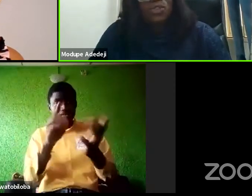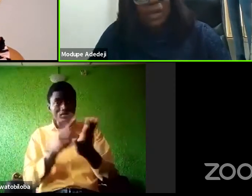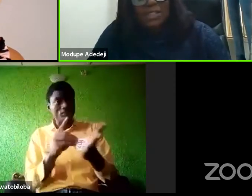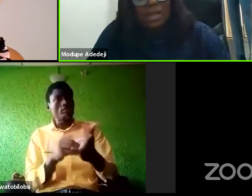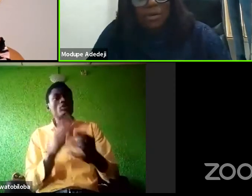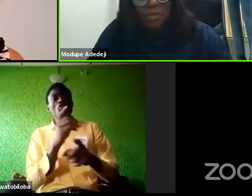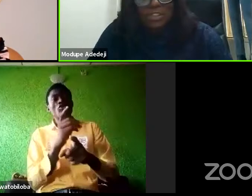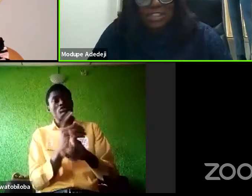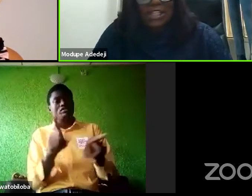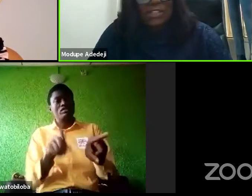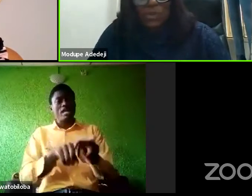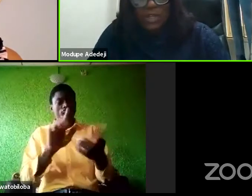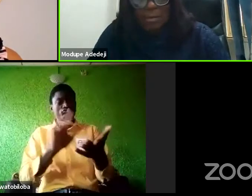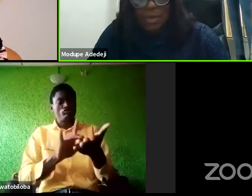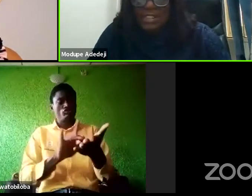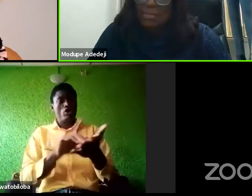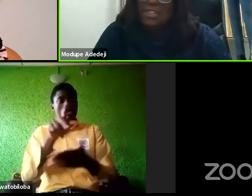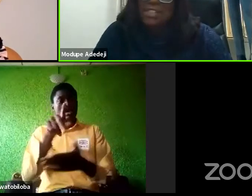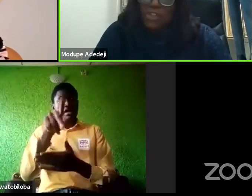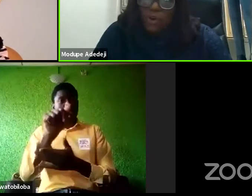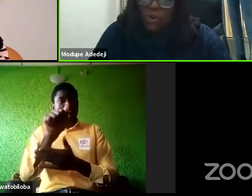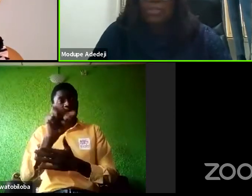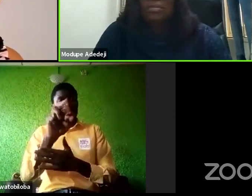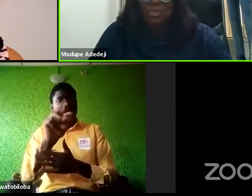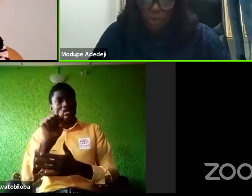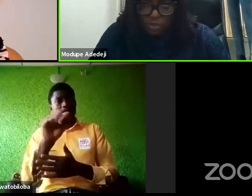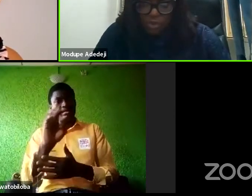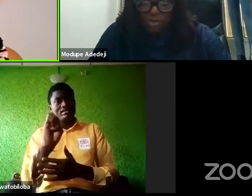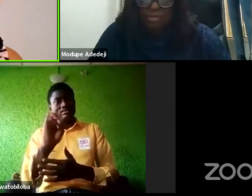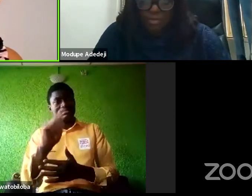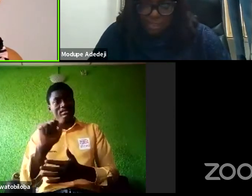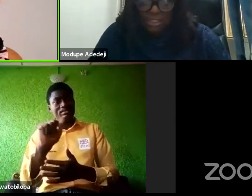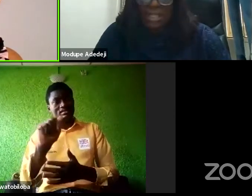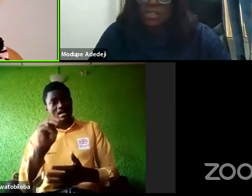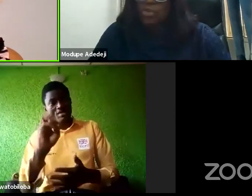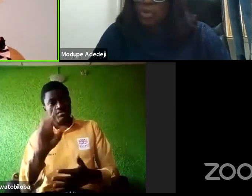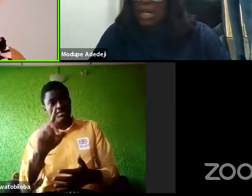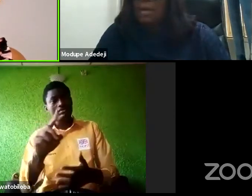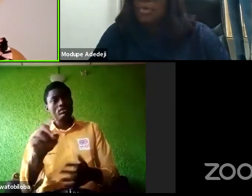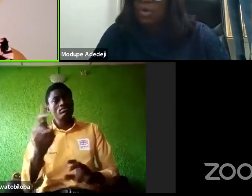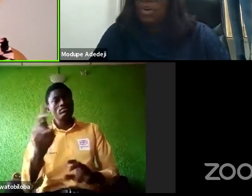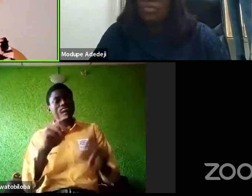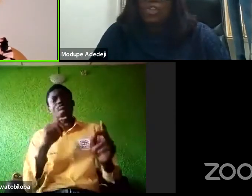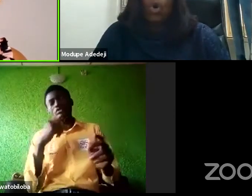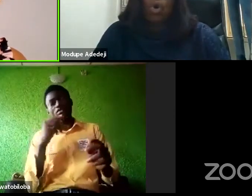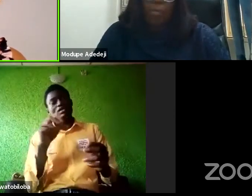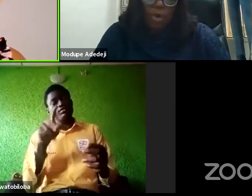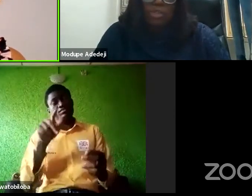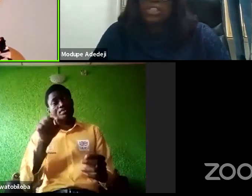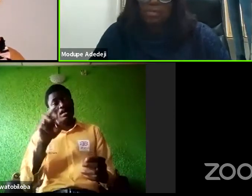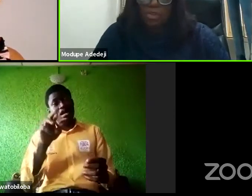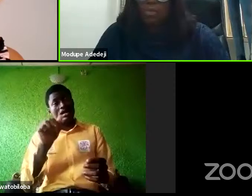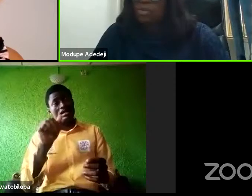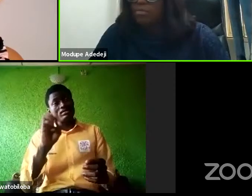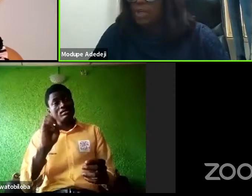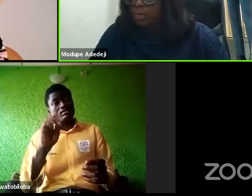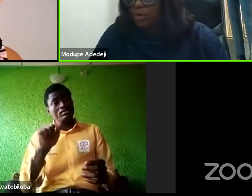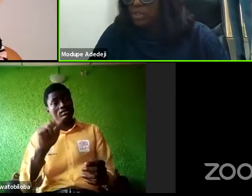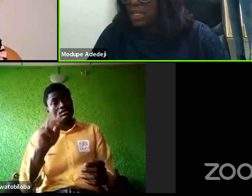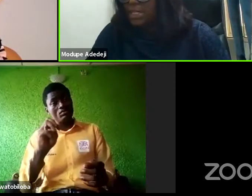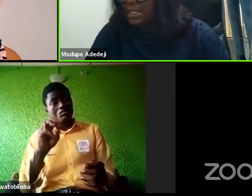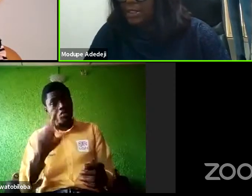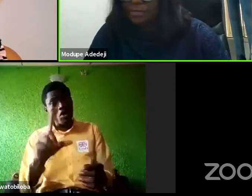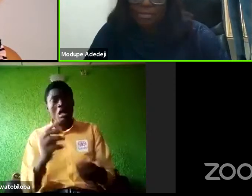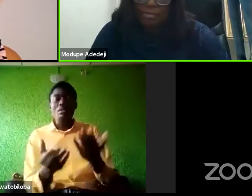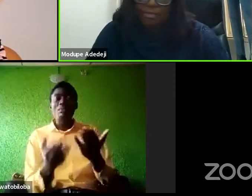that you use paracetamol for 3 days, you don't get better, please see your doctor. Yes. So it can be one of the uncommon symptoms of